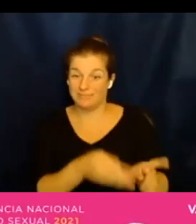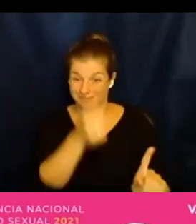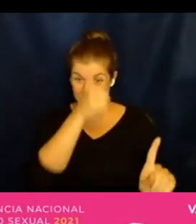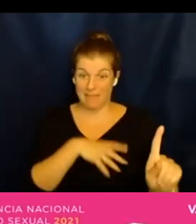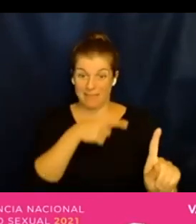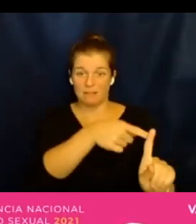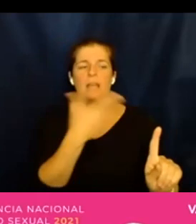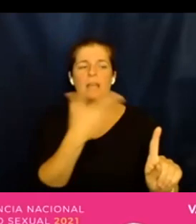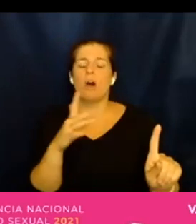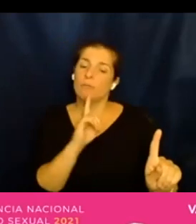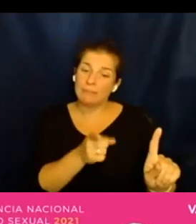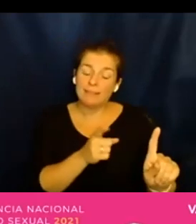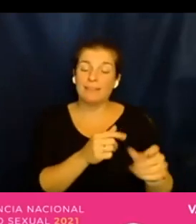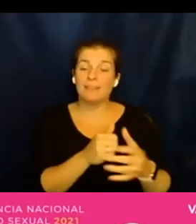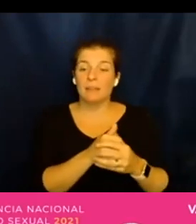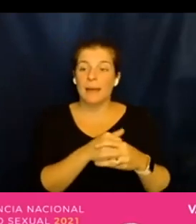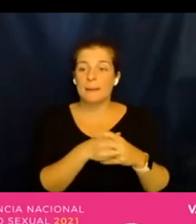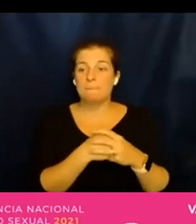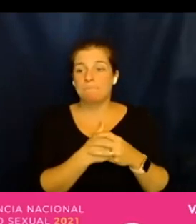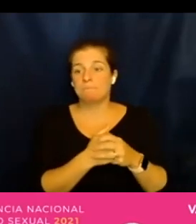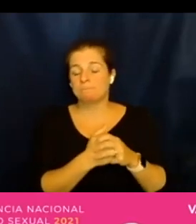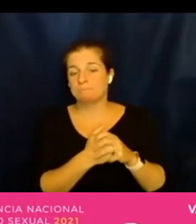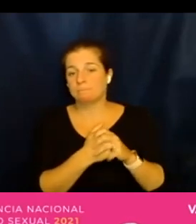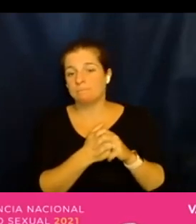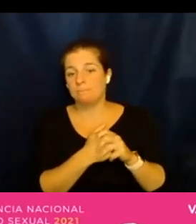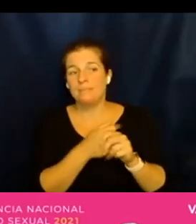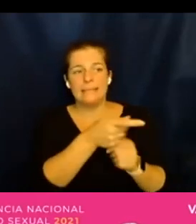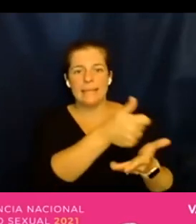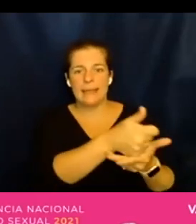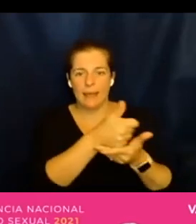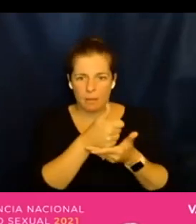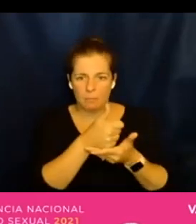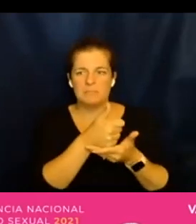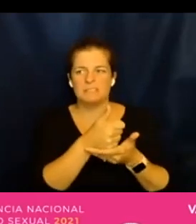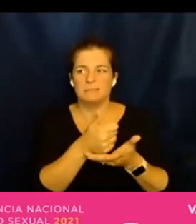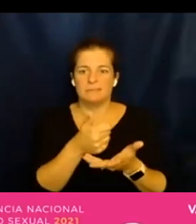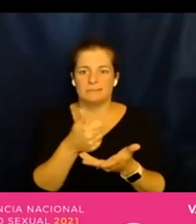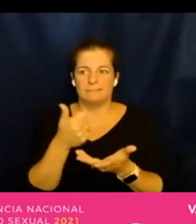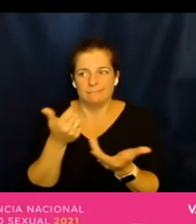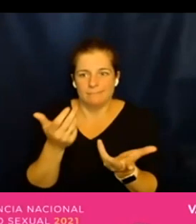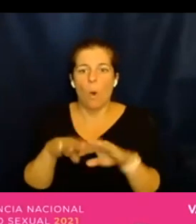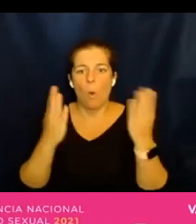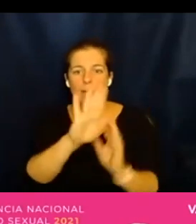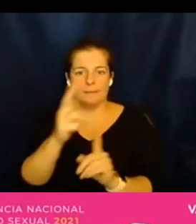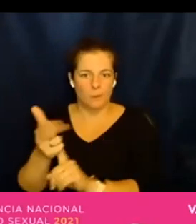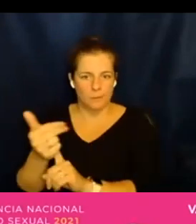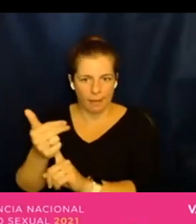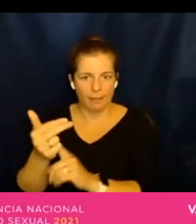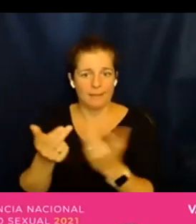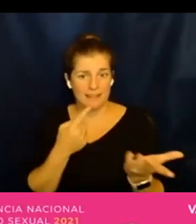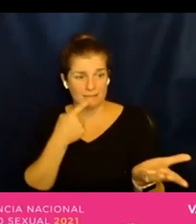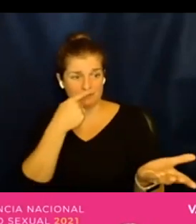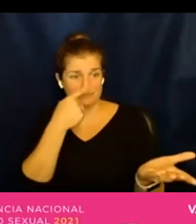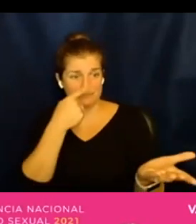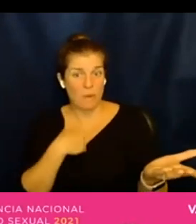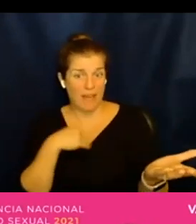me to maybe house some of the events that I had been carrying out. So I called him and I asked him if he still had those